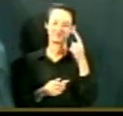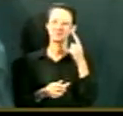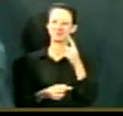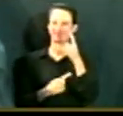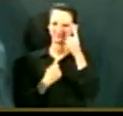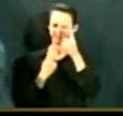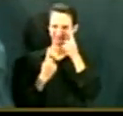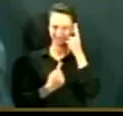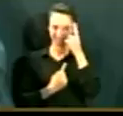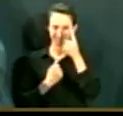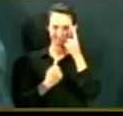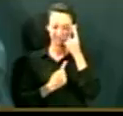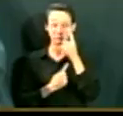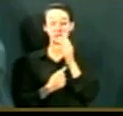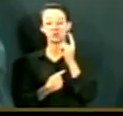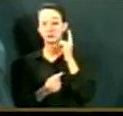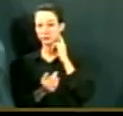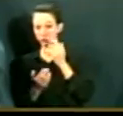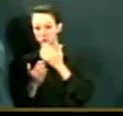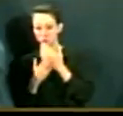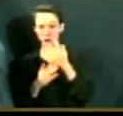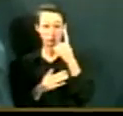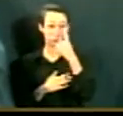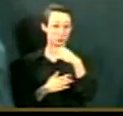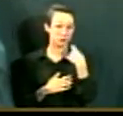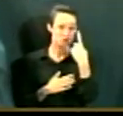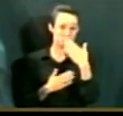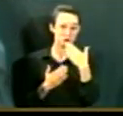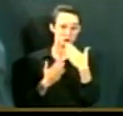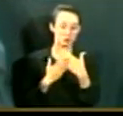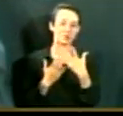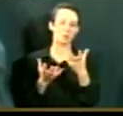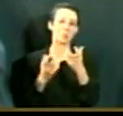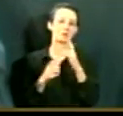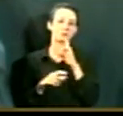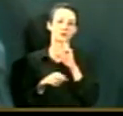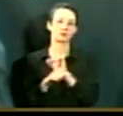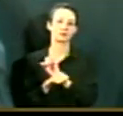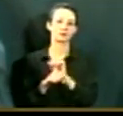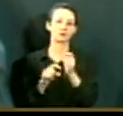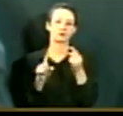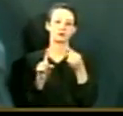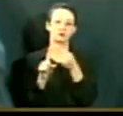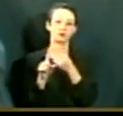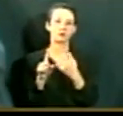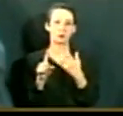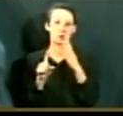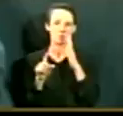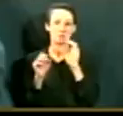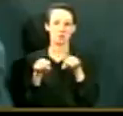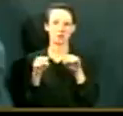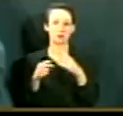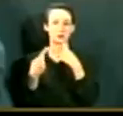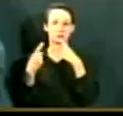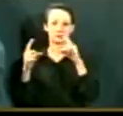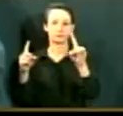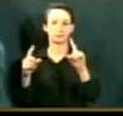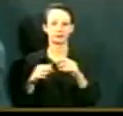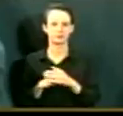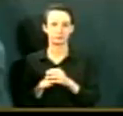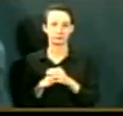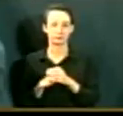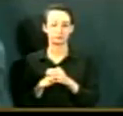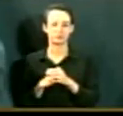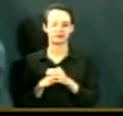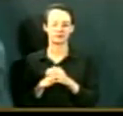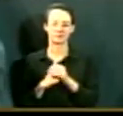It sounds good, it looks good, but I want something that's really realistic, that we're going to really, really achieve. And